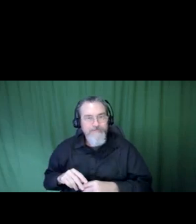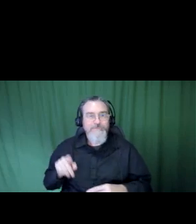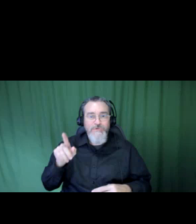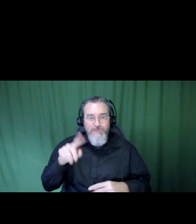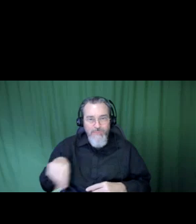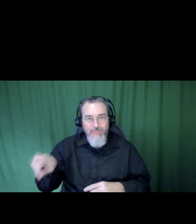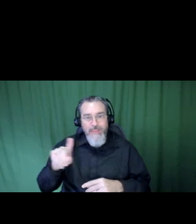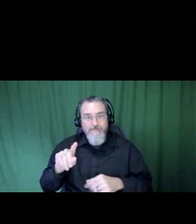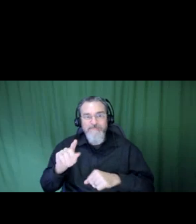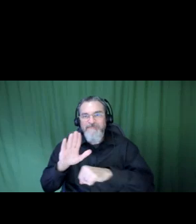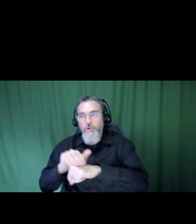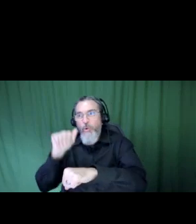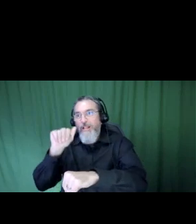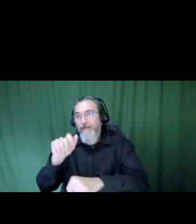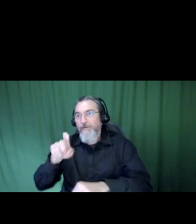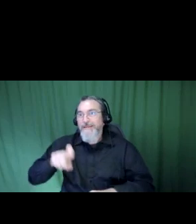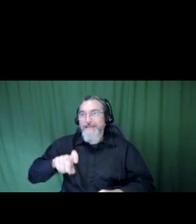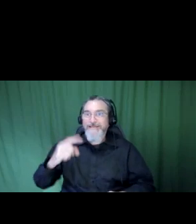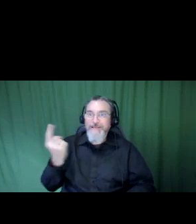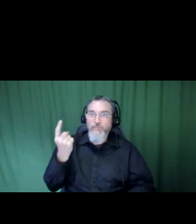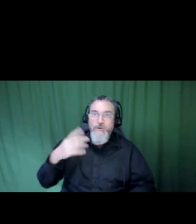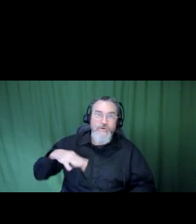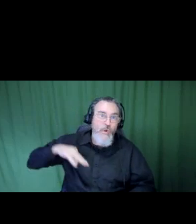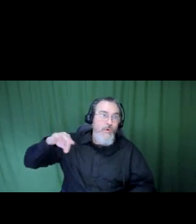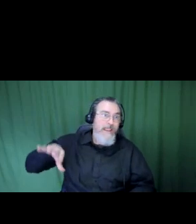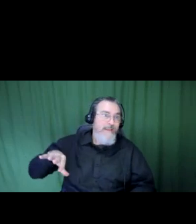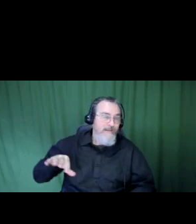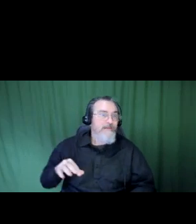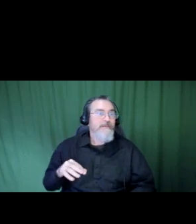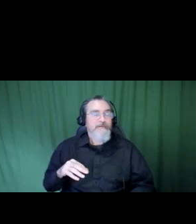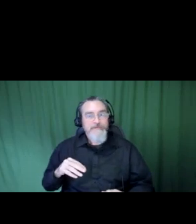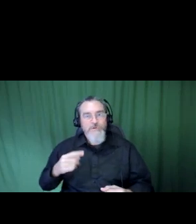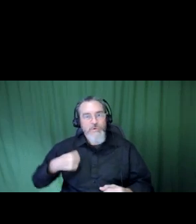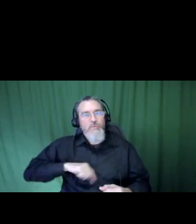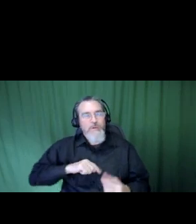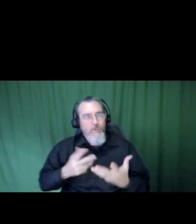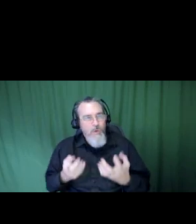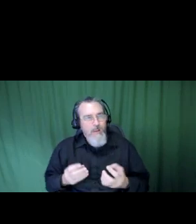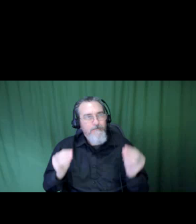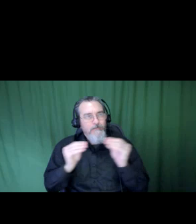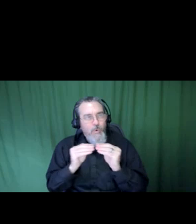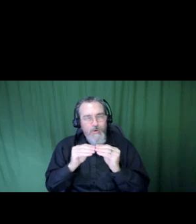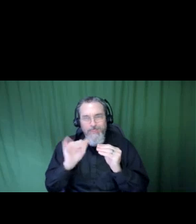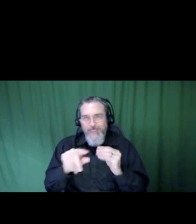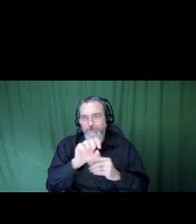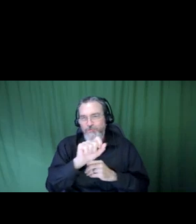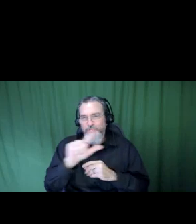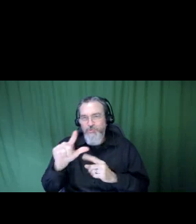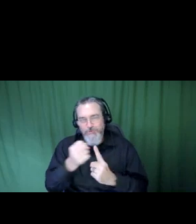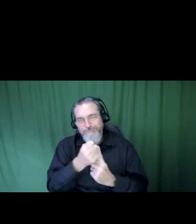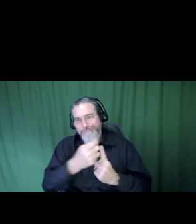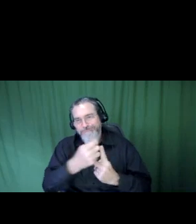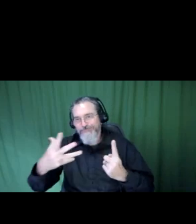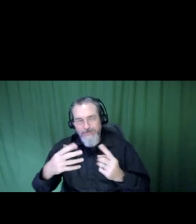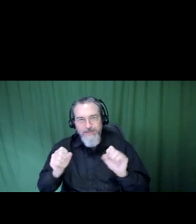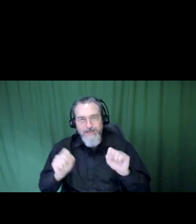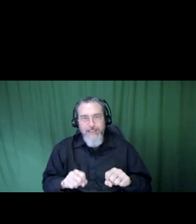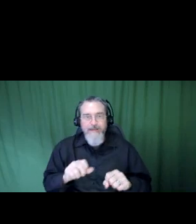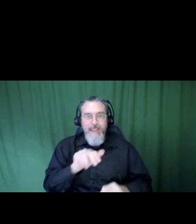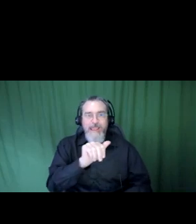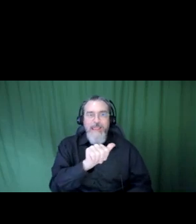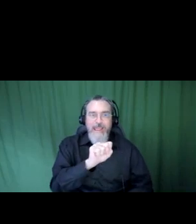time they need donors. And so we wanted to build on that and provide this as a resource for the ASPA team, so